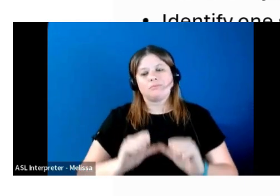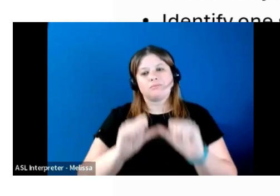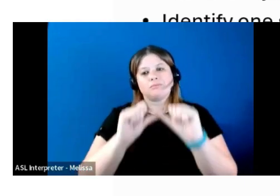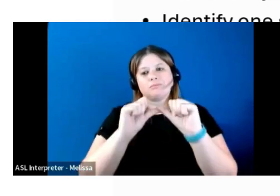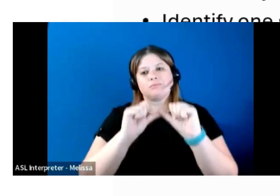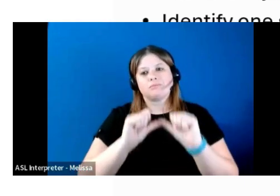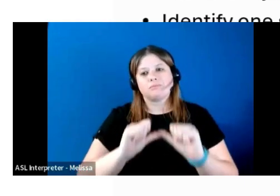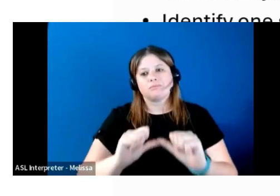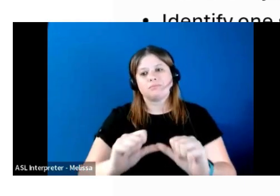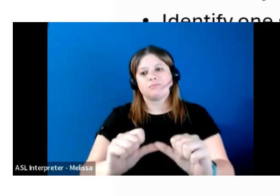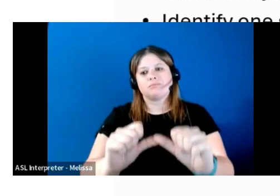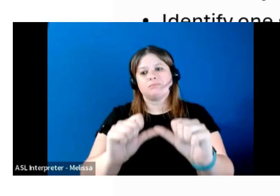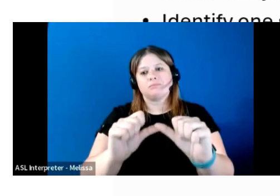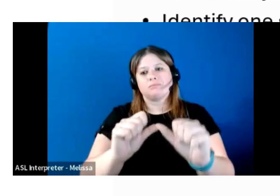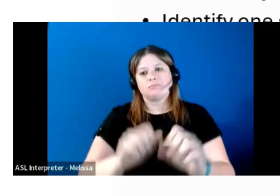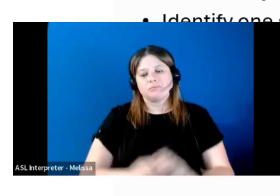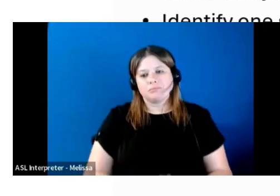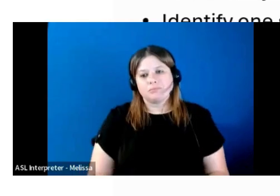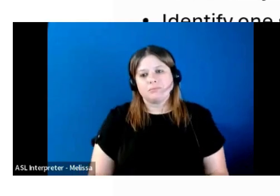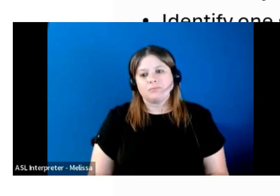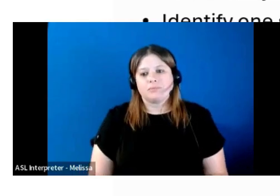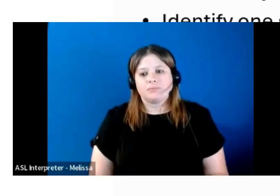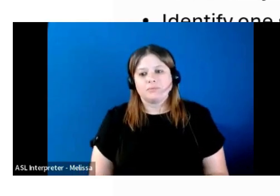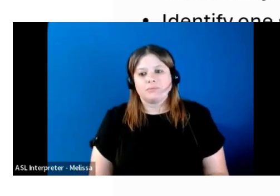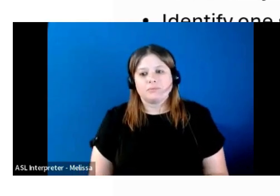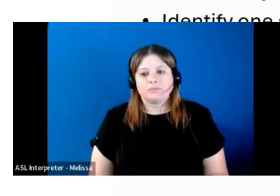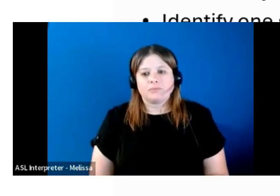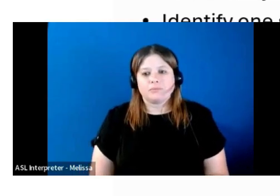can do hard things.